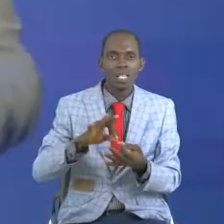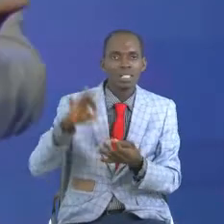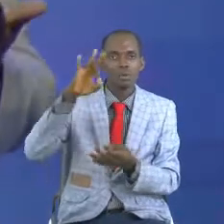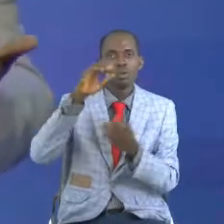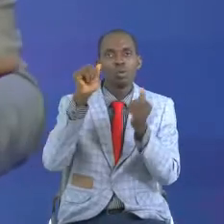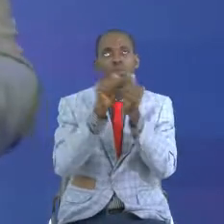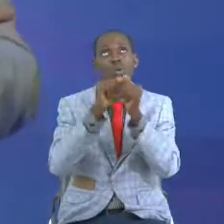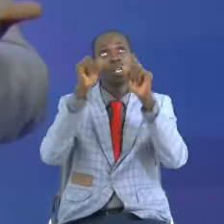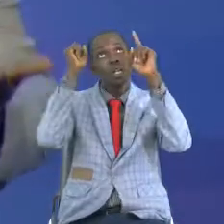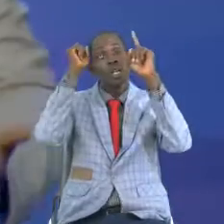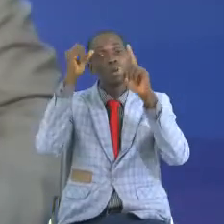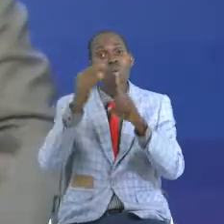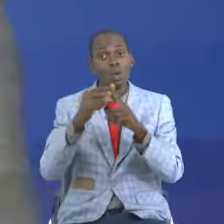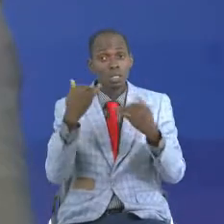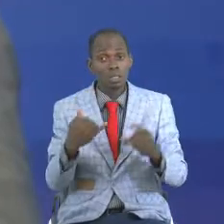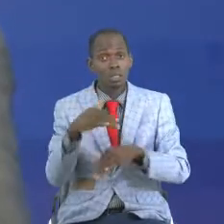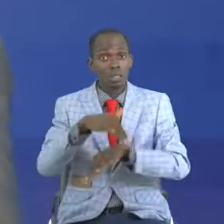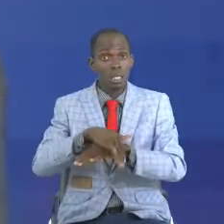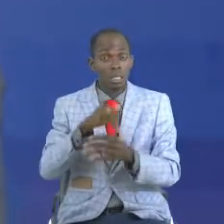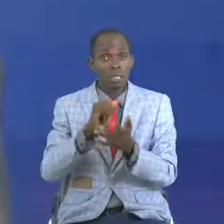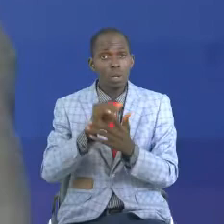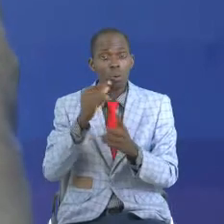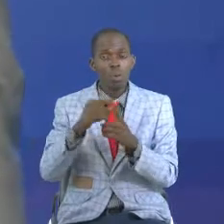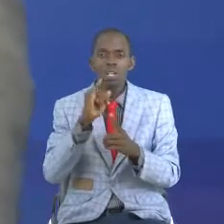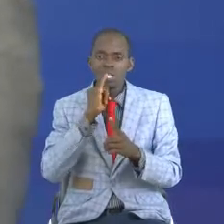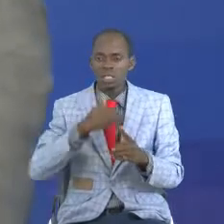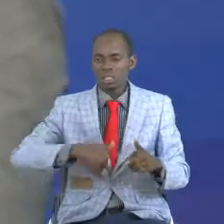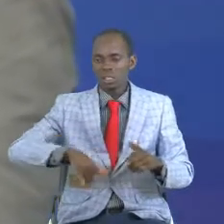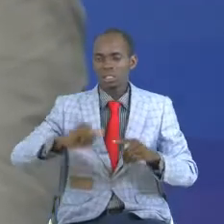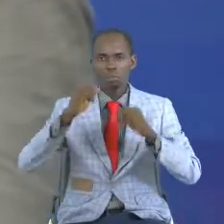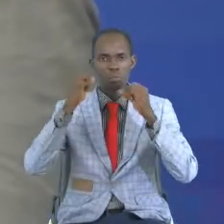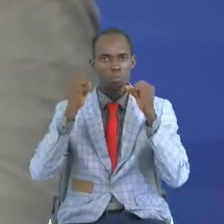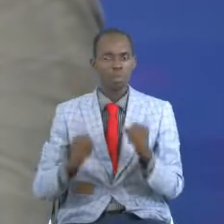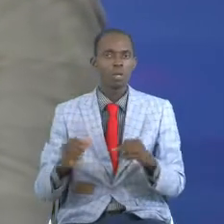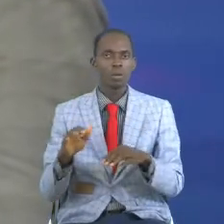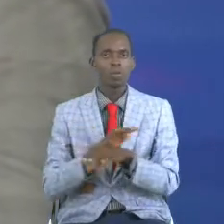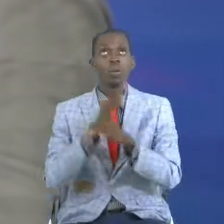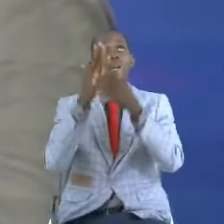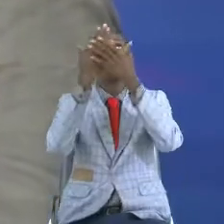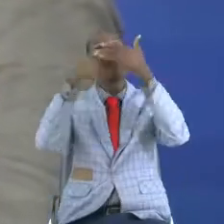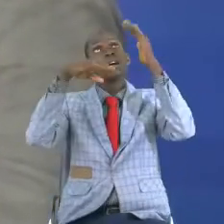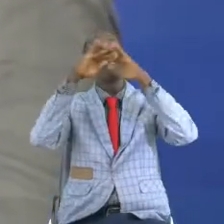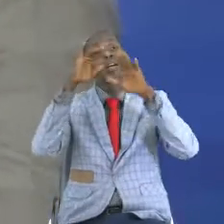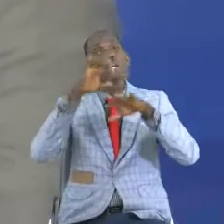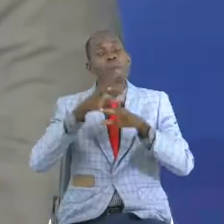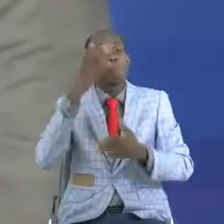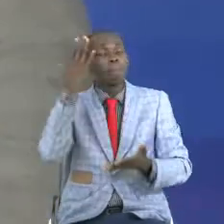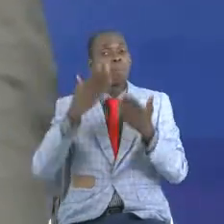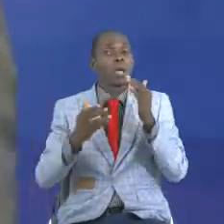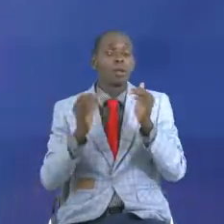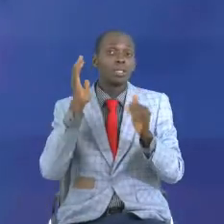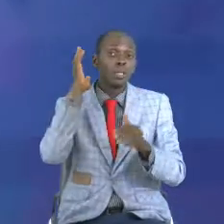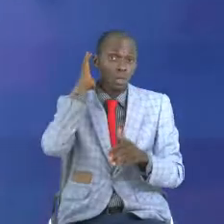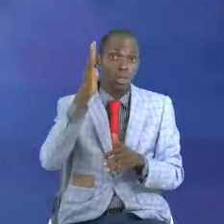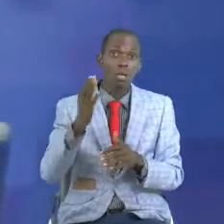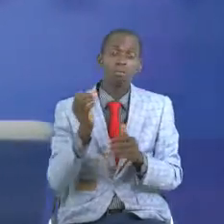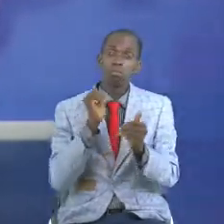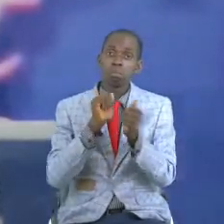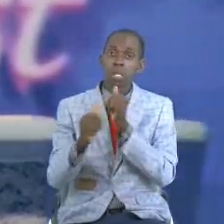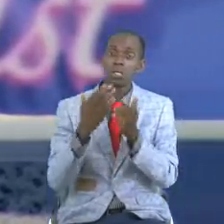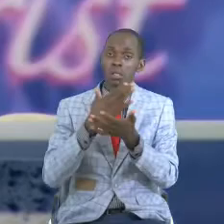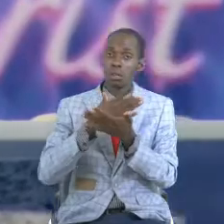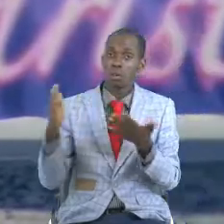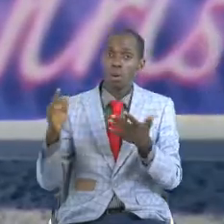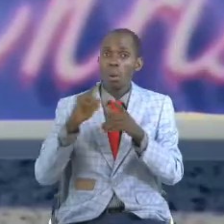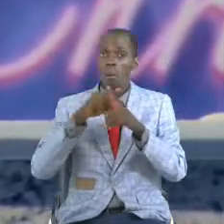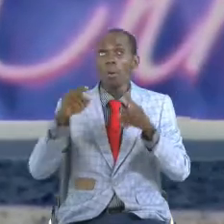that word is still as powerful. Heaven and earth may pass away, shall pass away, but his word